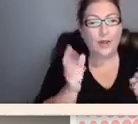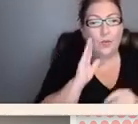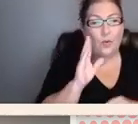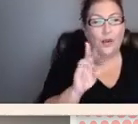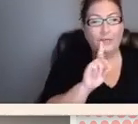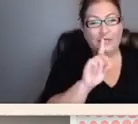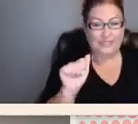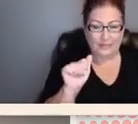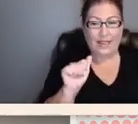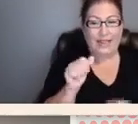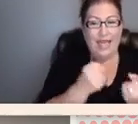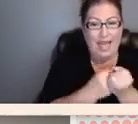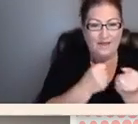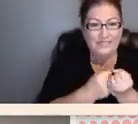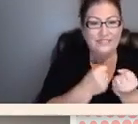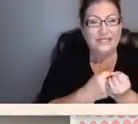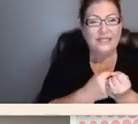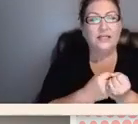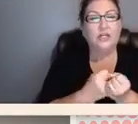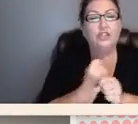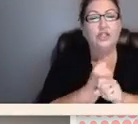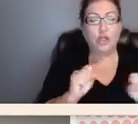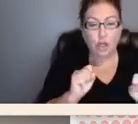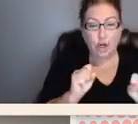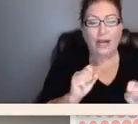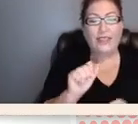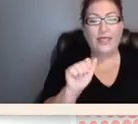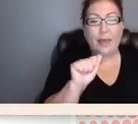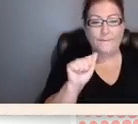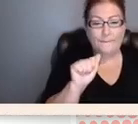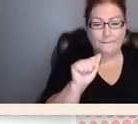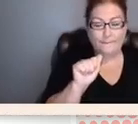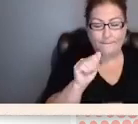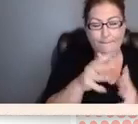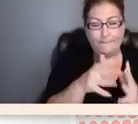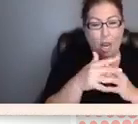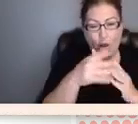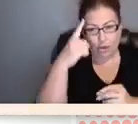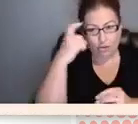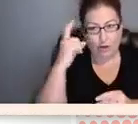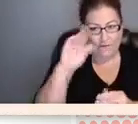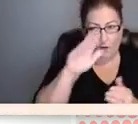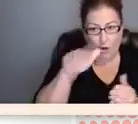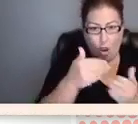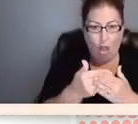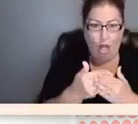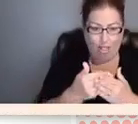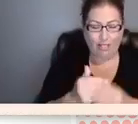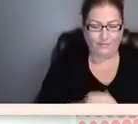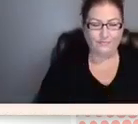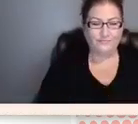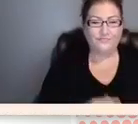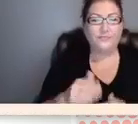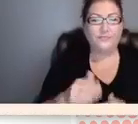advocacy, securing the American dream for all.